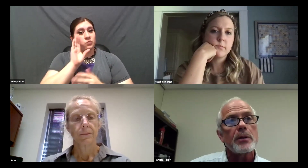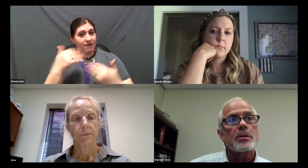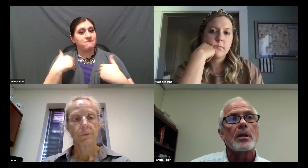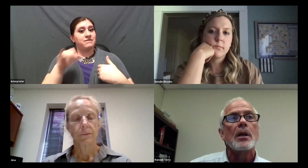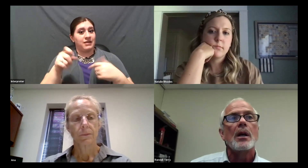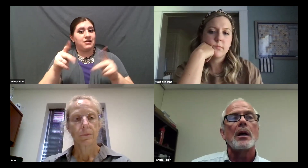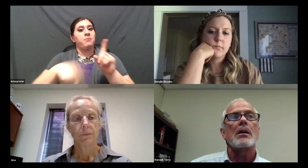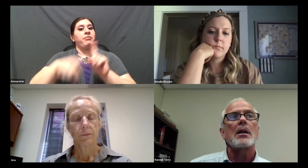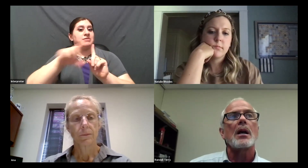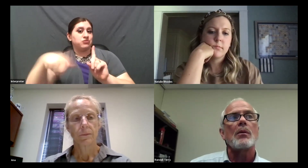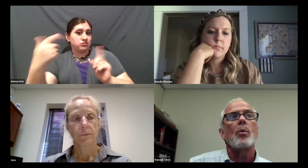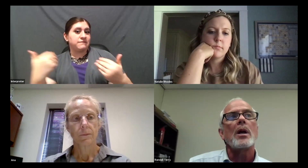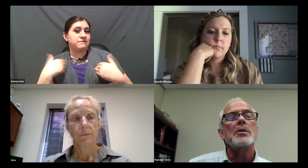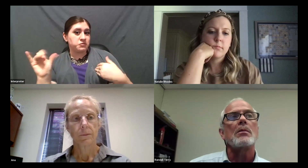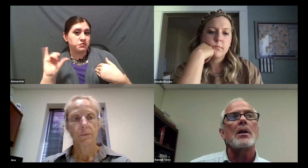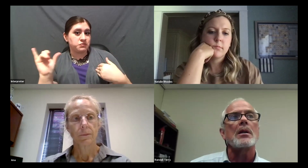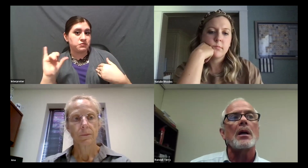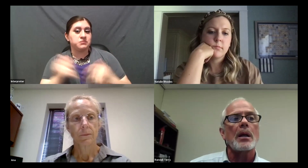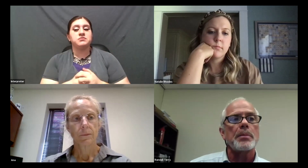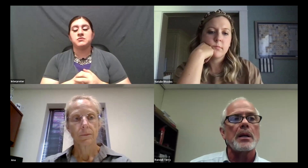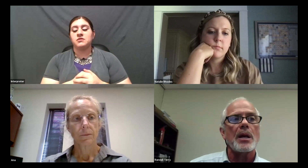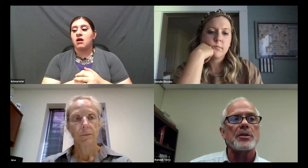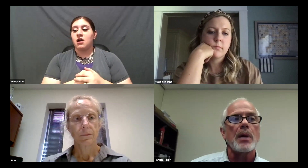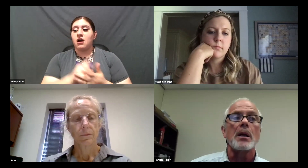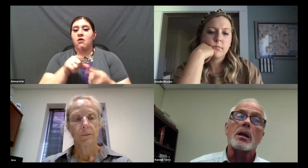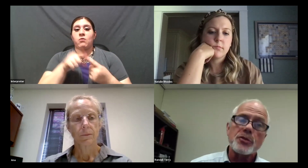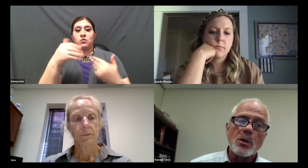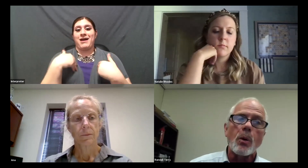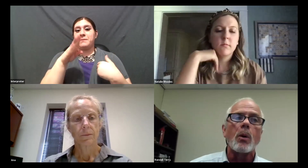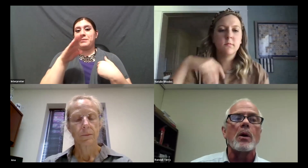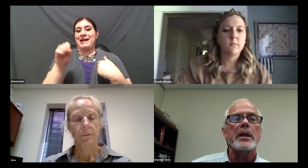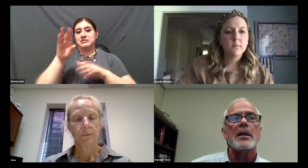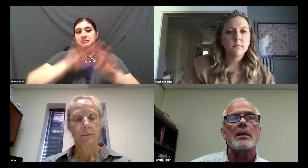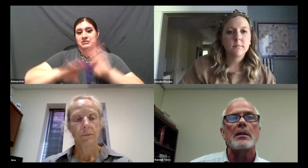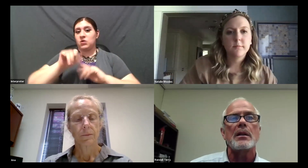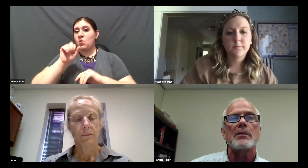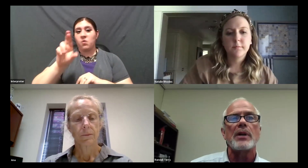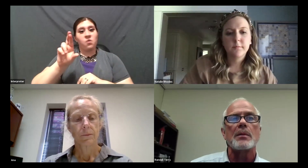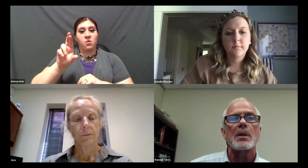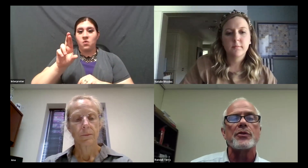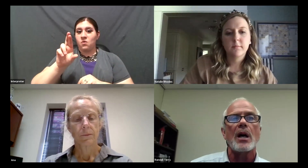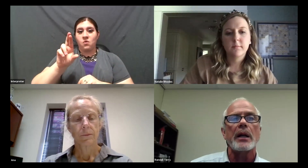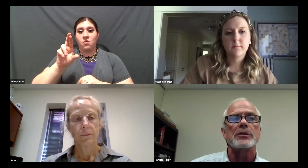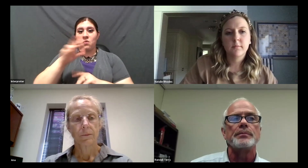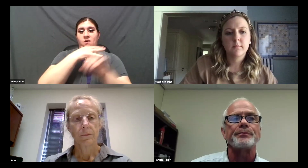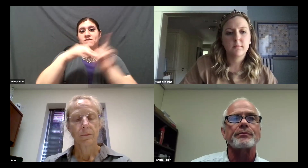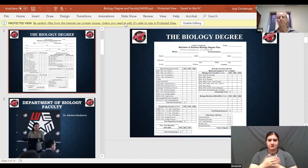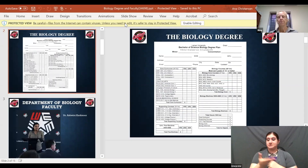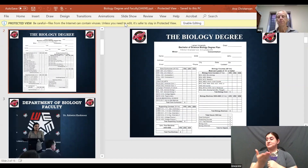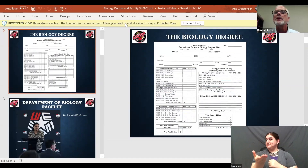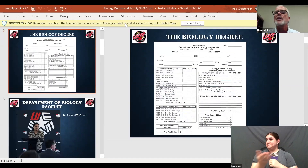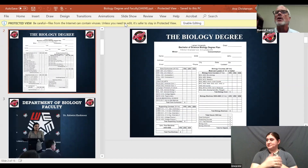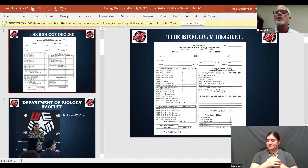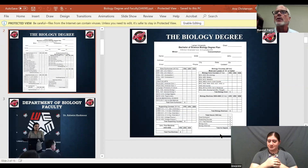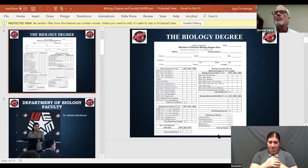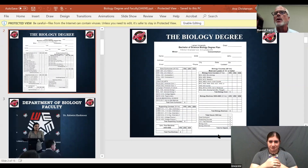to others, okay, when you get a BS in biology or in environmental science.